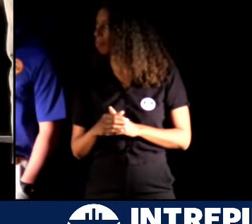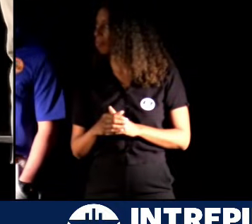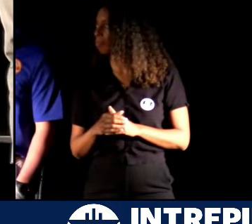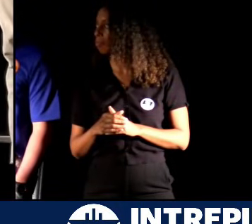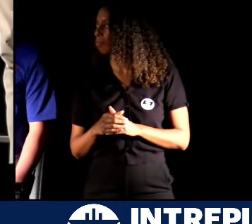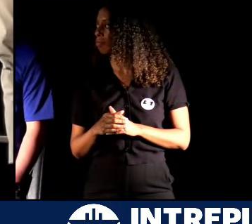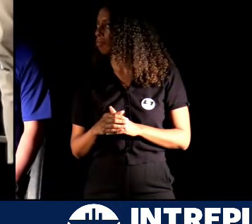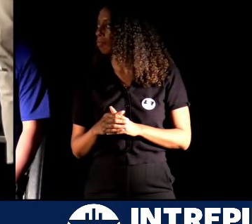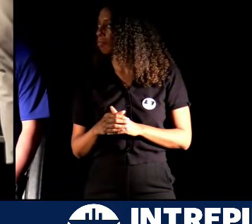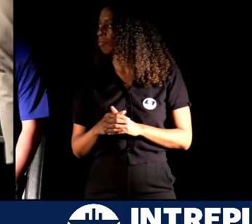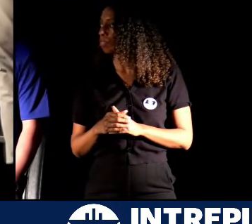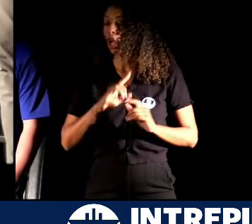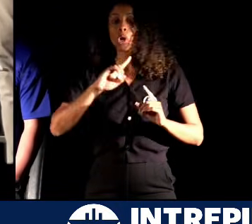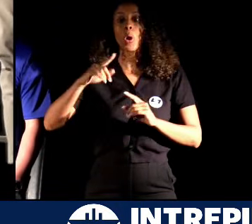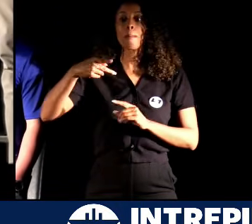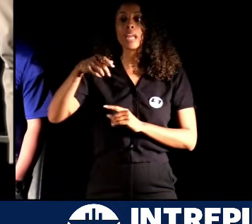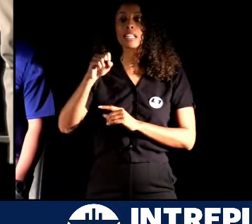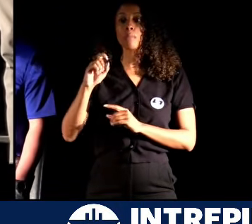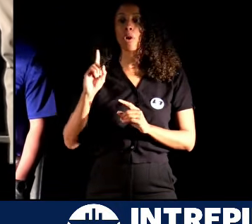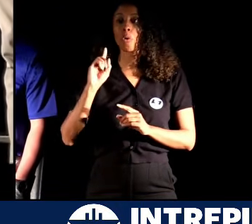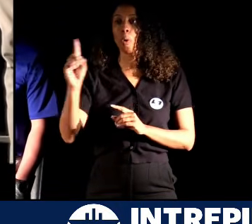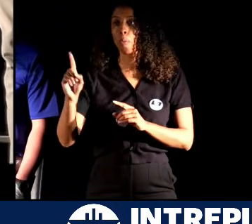Go PSP.